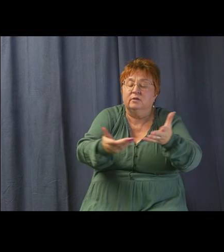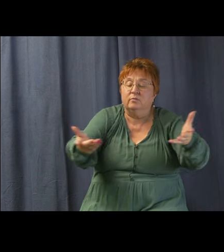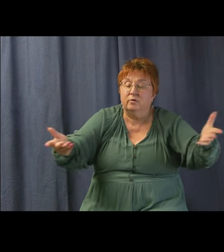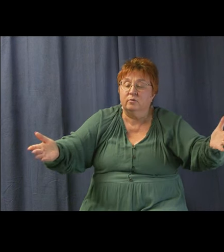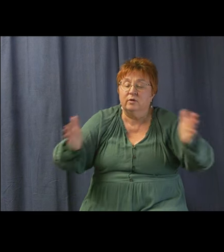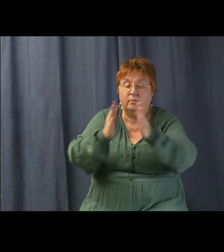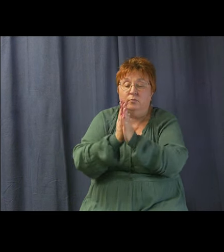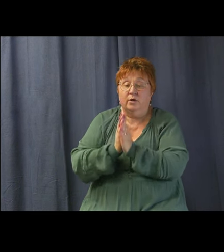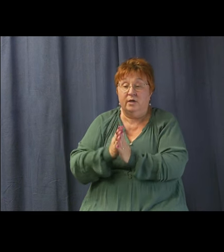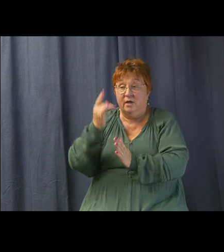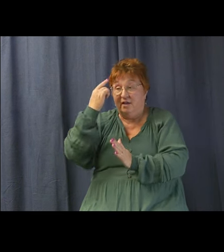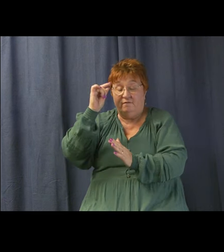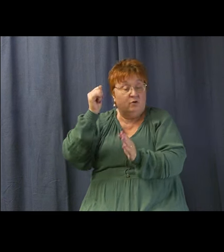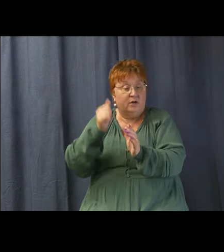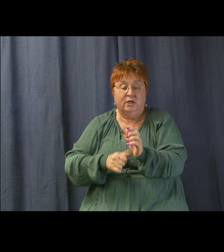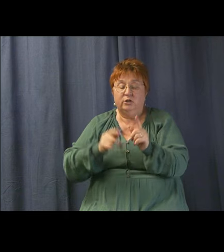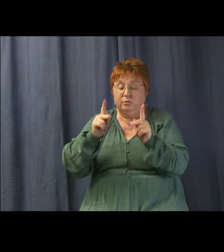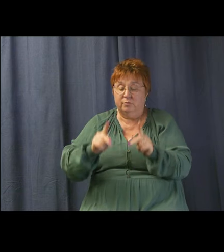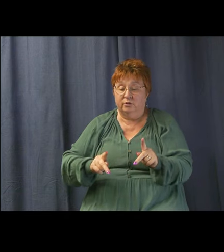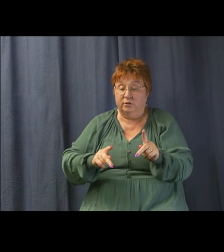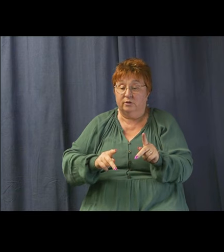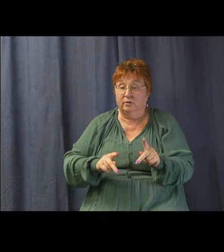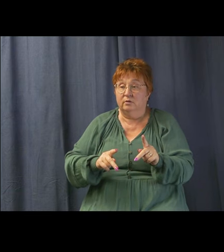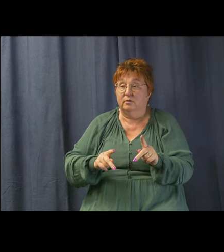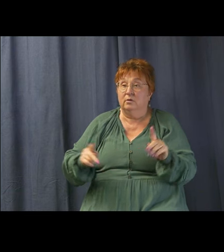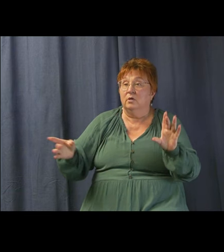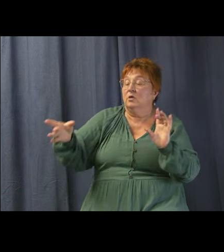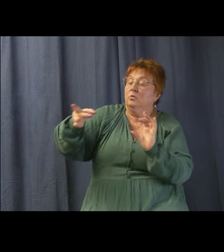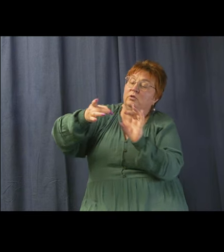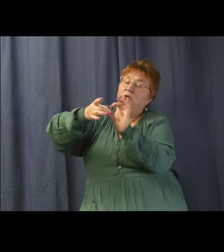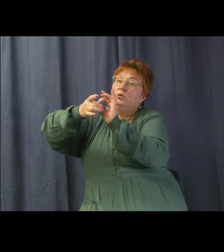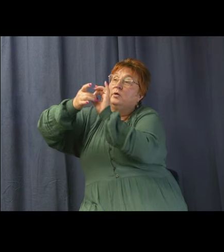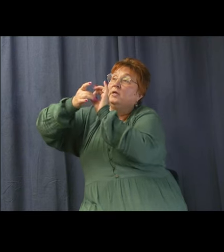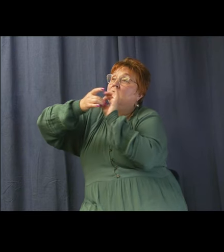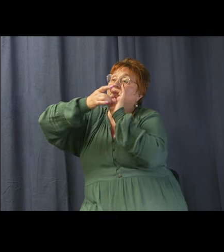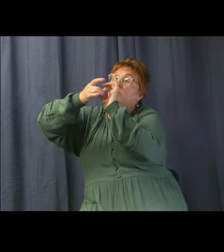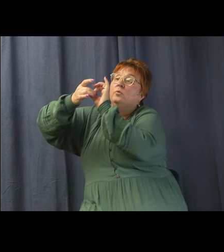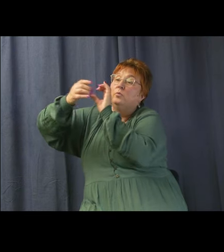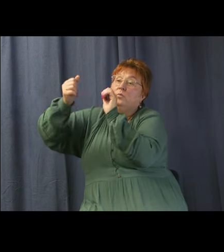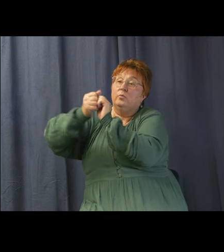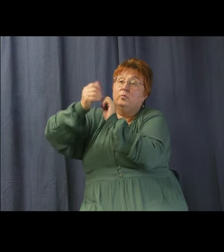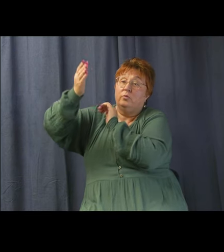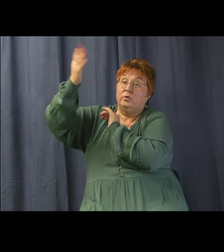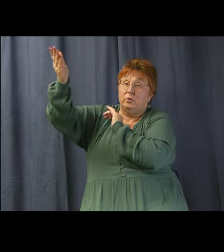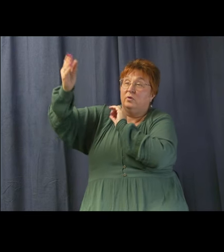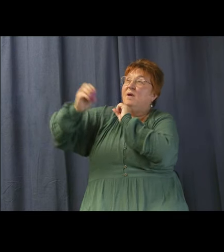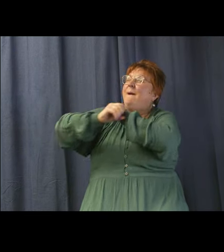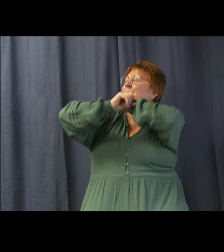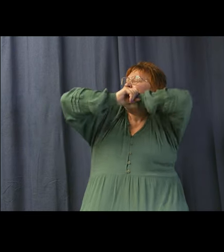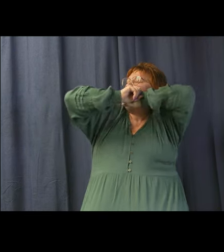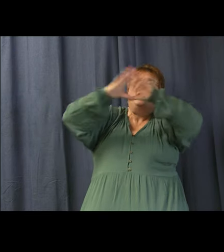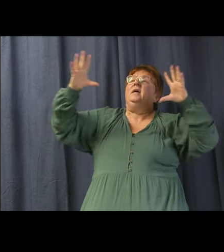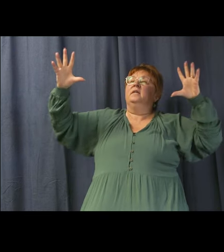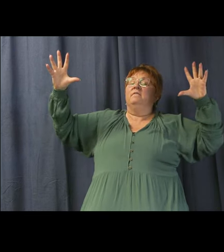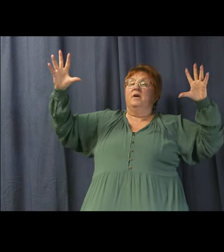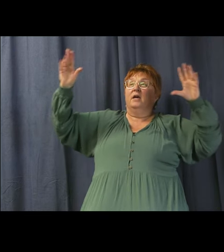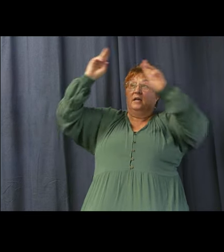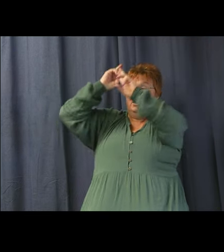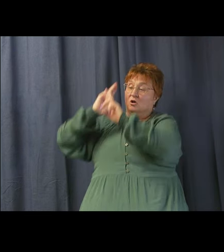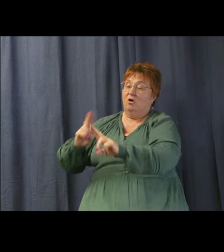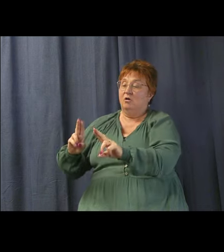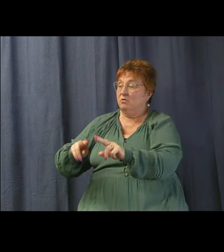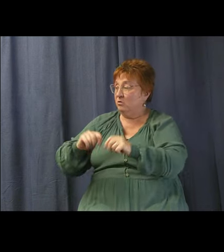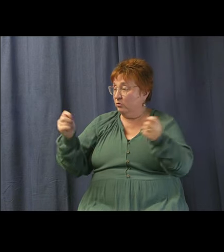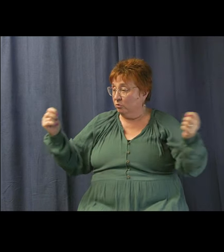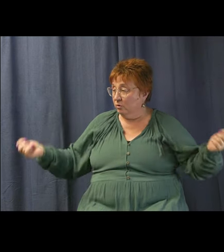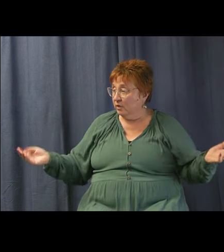and everyone who is watching would join your team and magnify the Torah, make it honorable once again. We